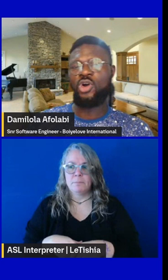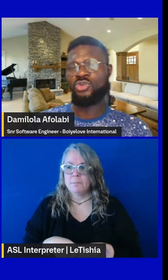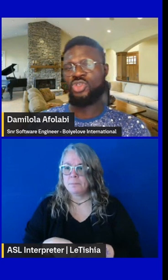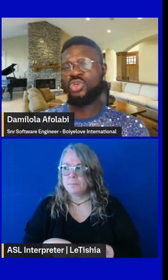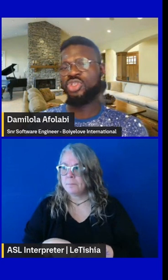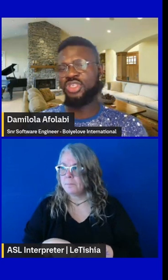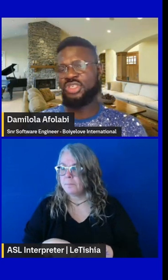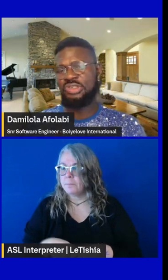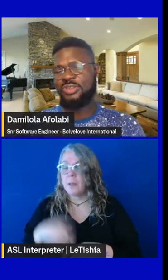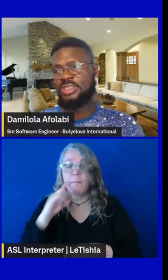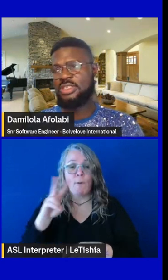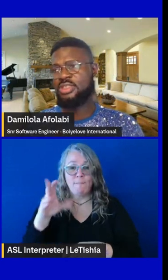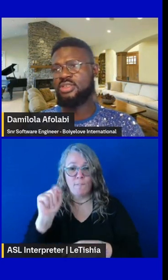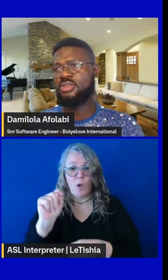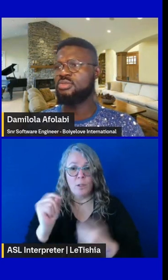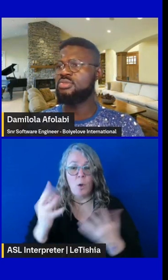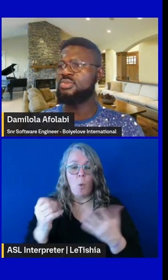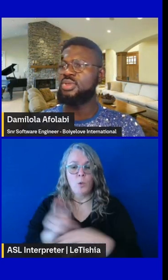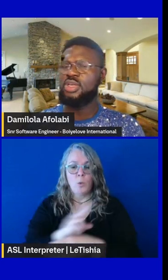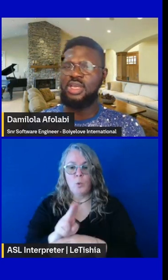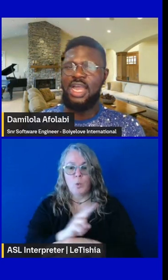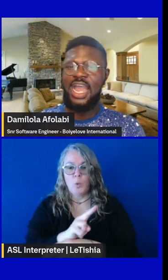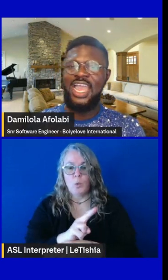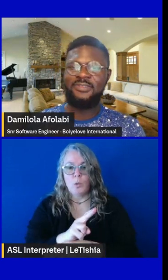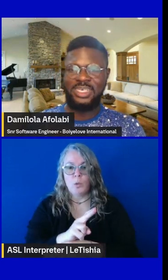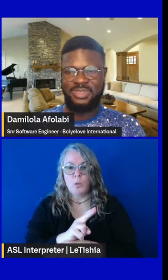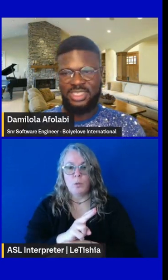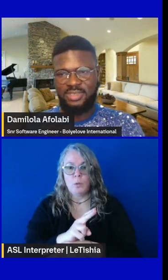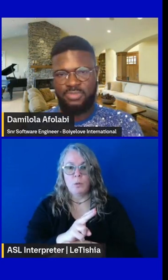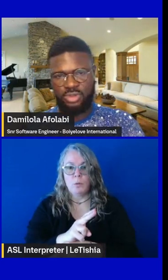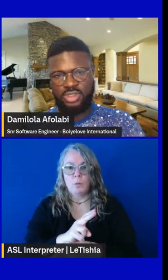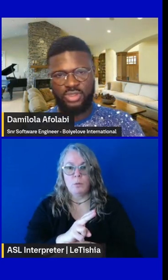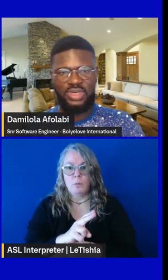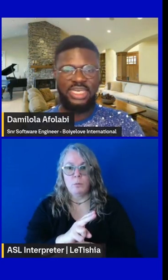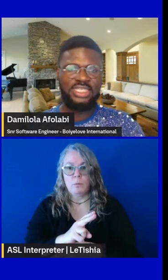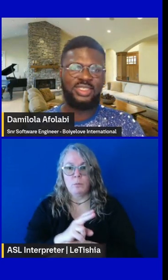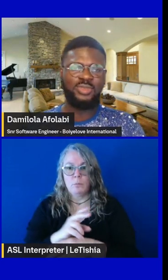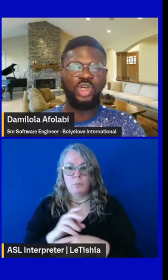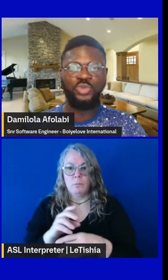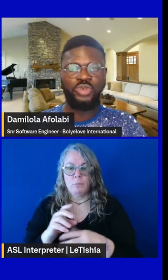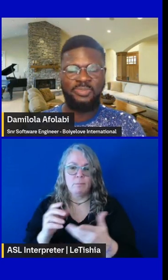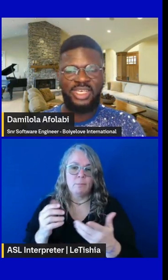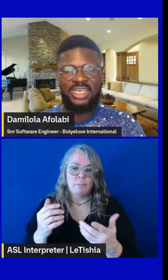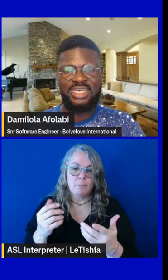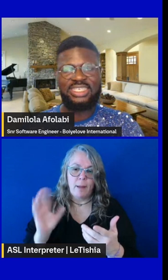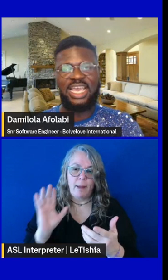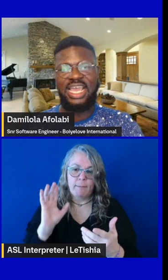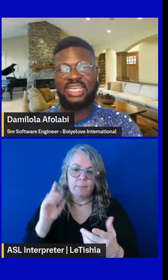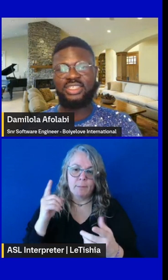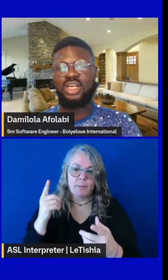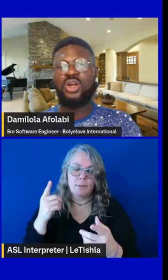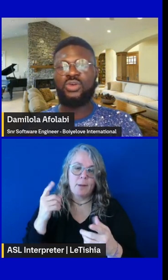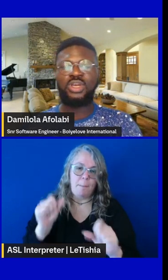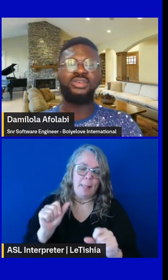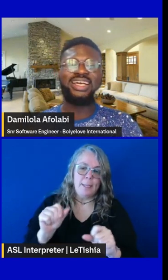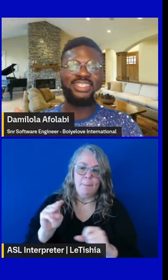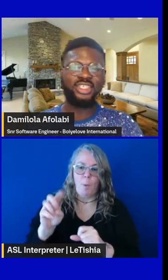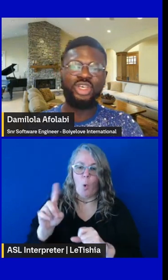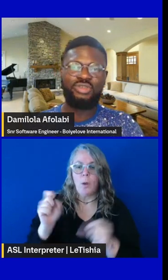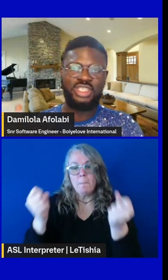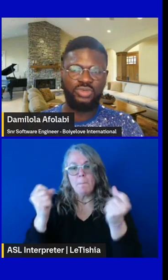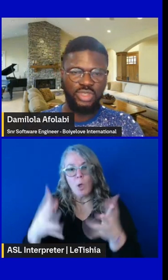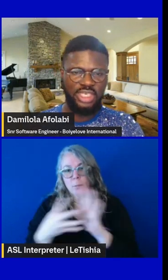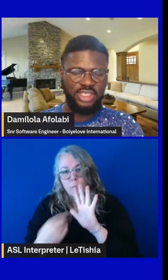For Vault, you want to use high availability mode with multiple replicas and